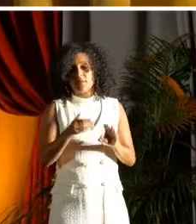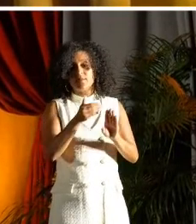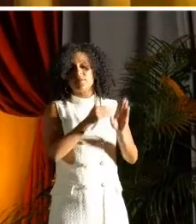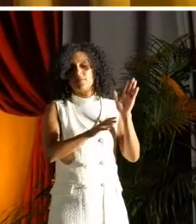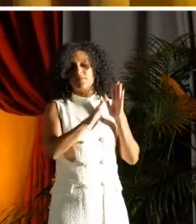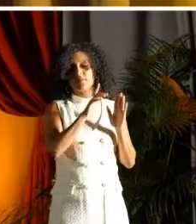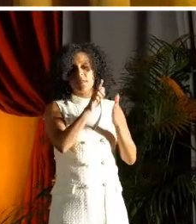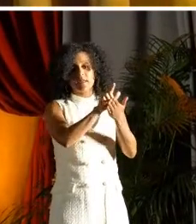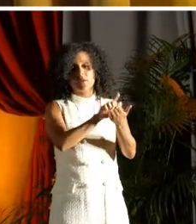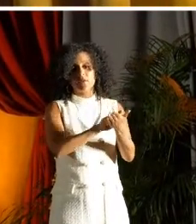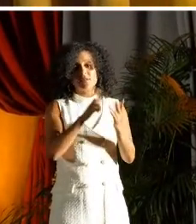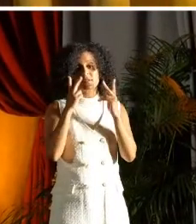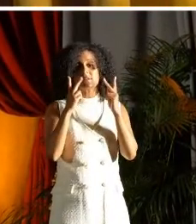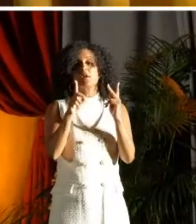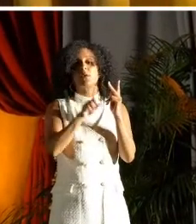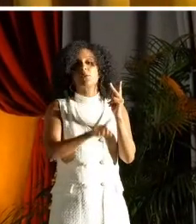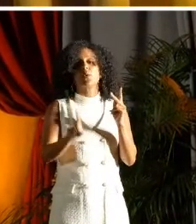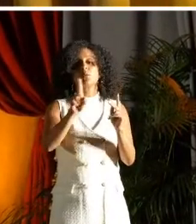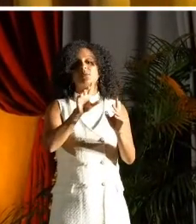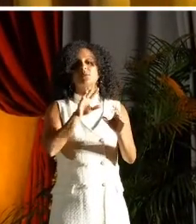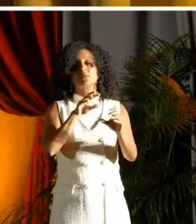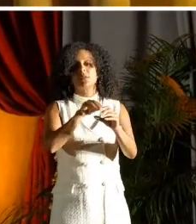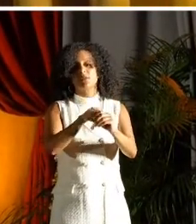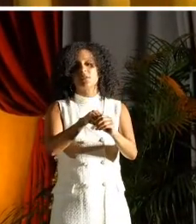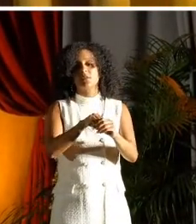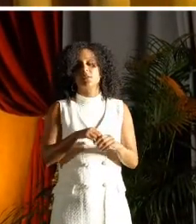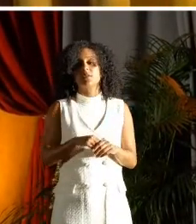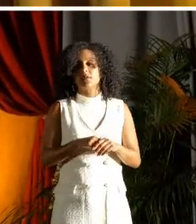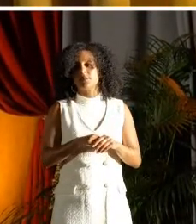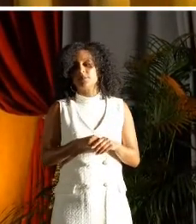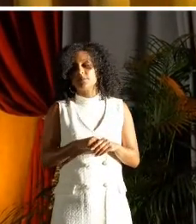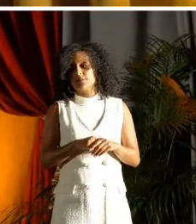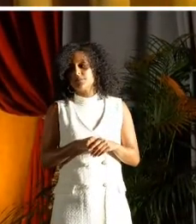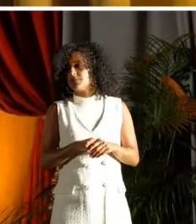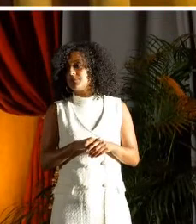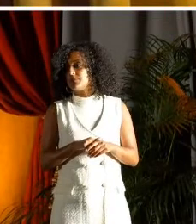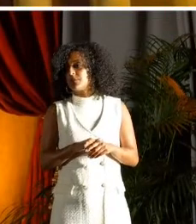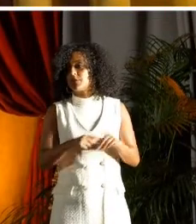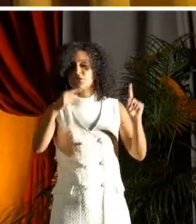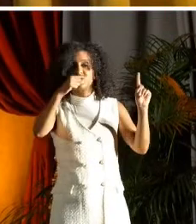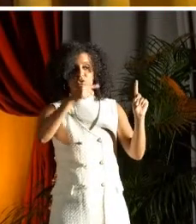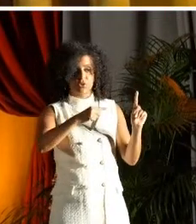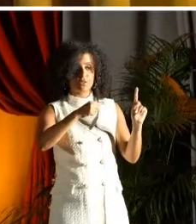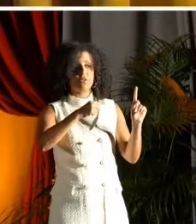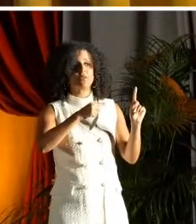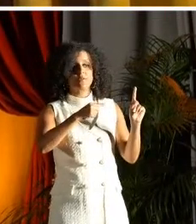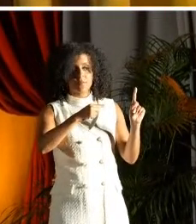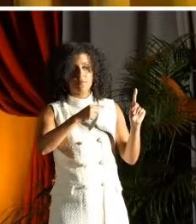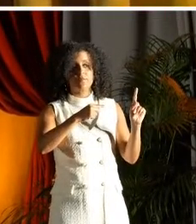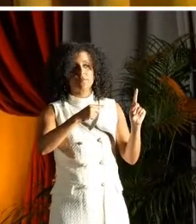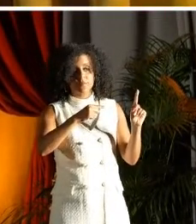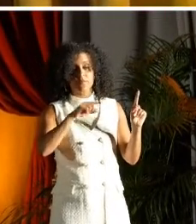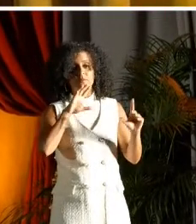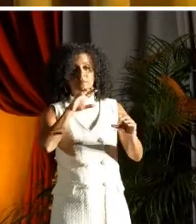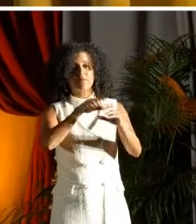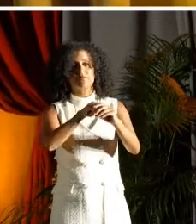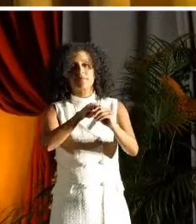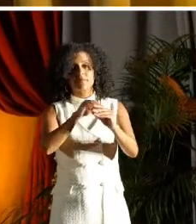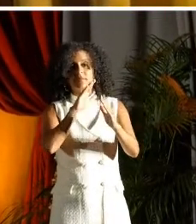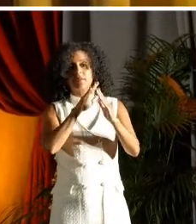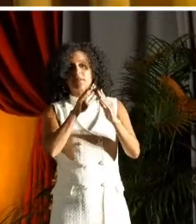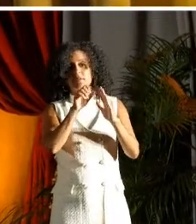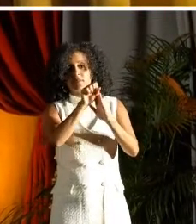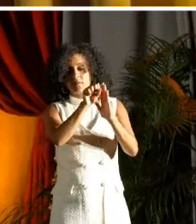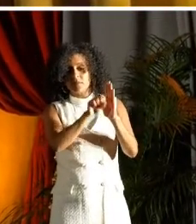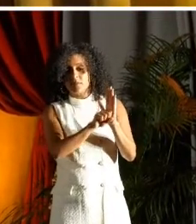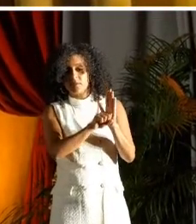to see those women leading. She was Mel Leventhal's boss, so she, you know, Mel came to Mississippi, and she was kind